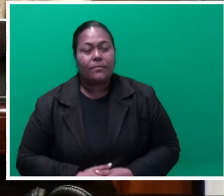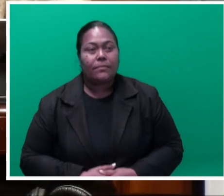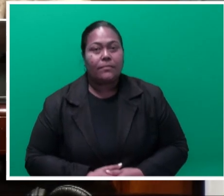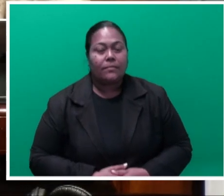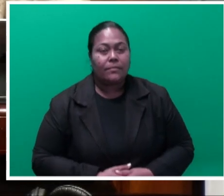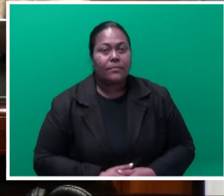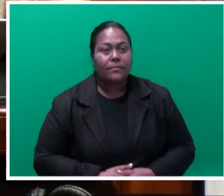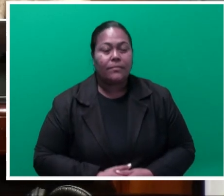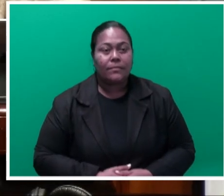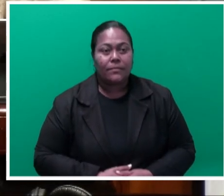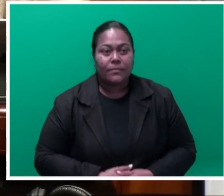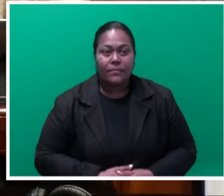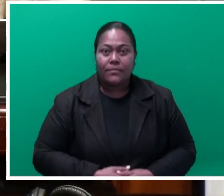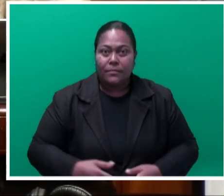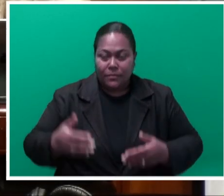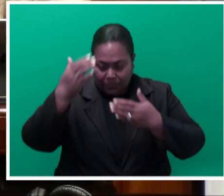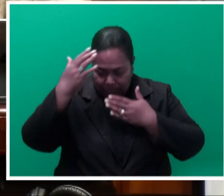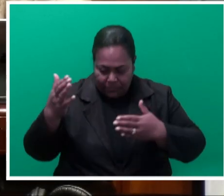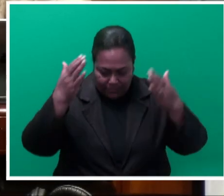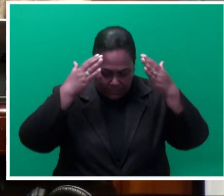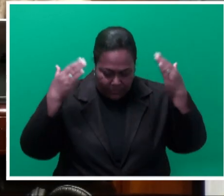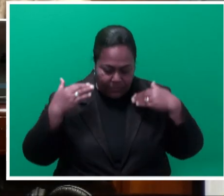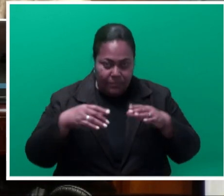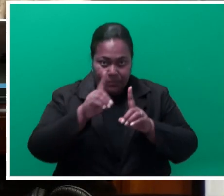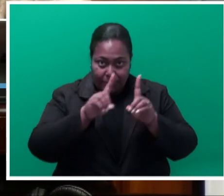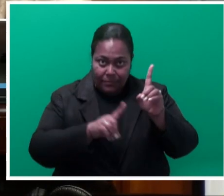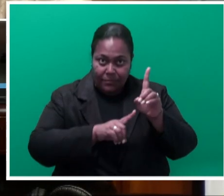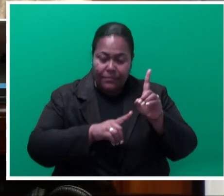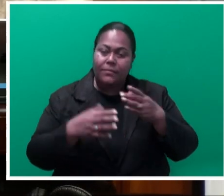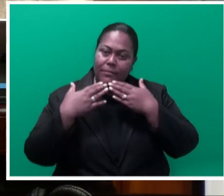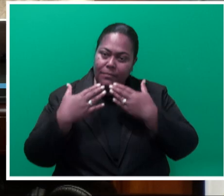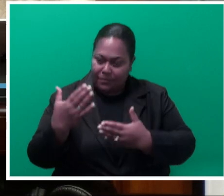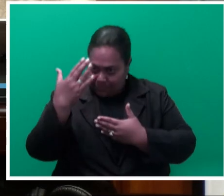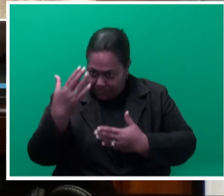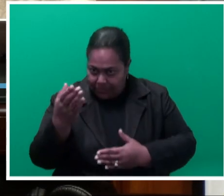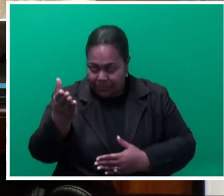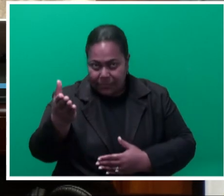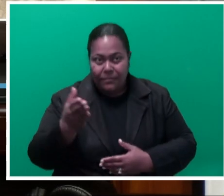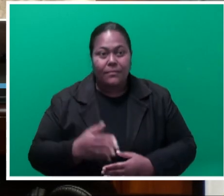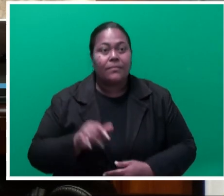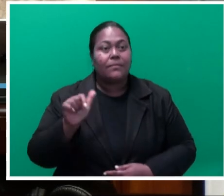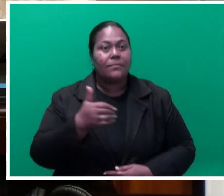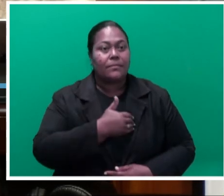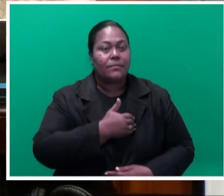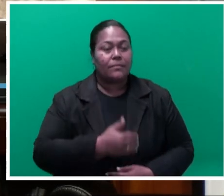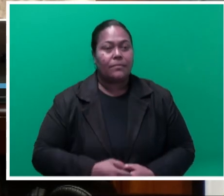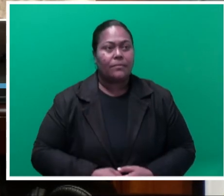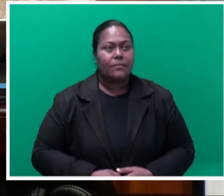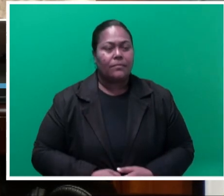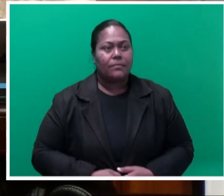Honourable Deputy Speaker, I thank Honourable Vanawalu this morning.